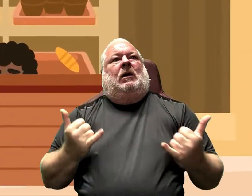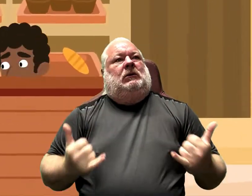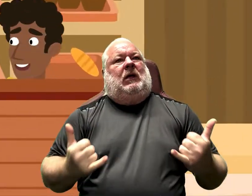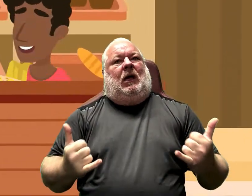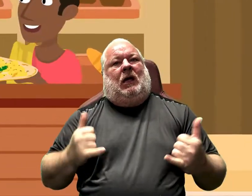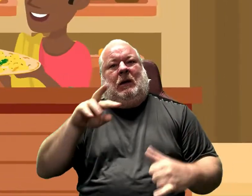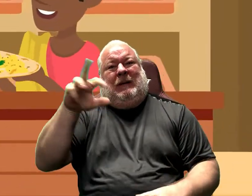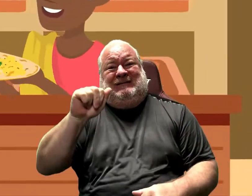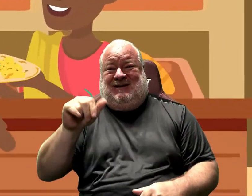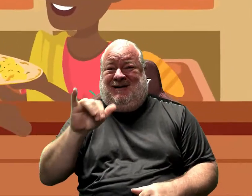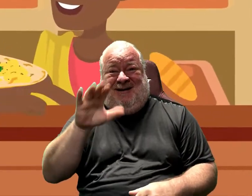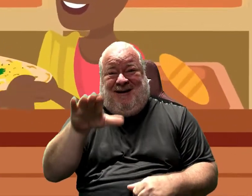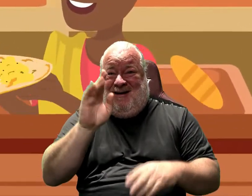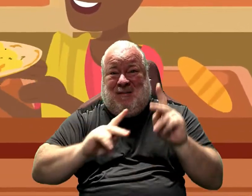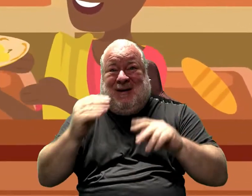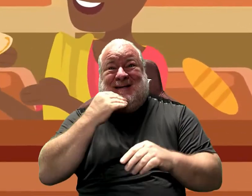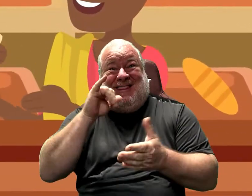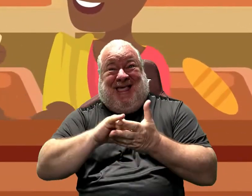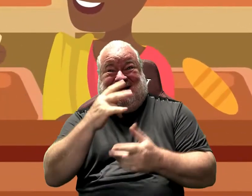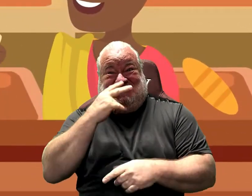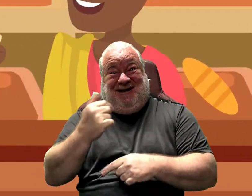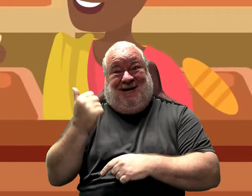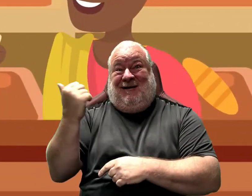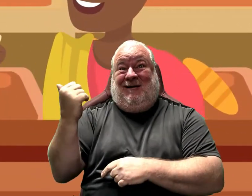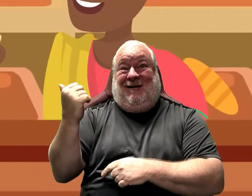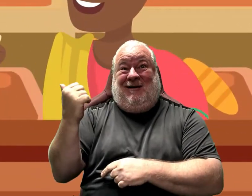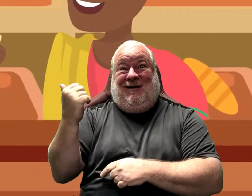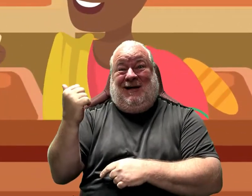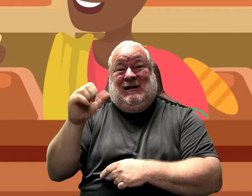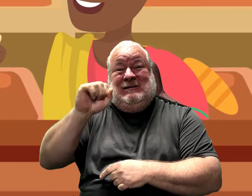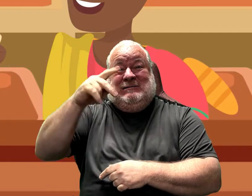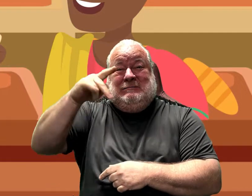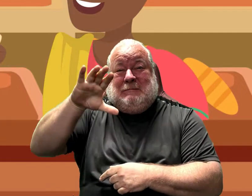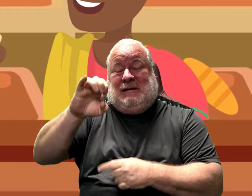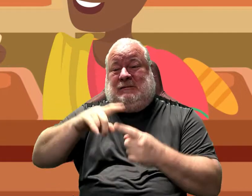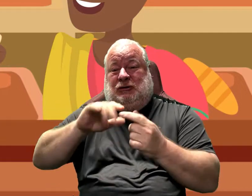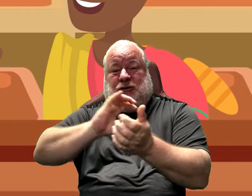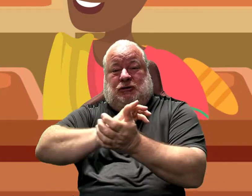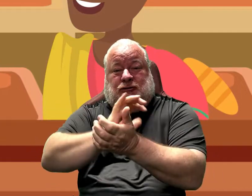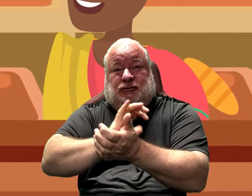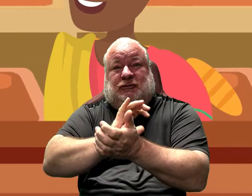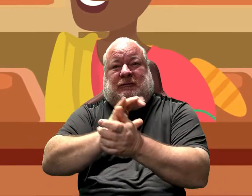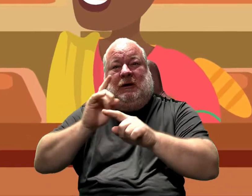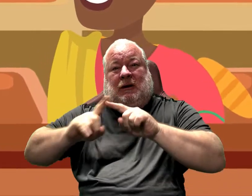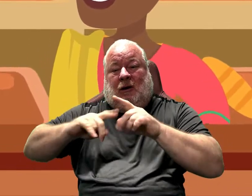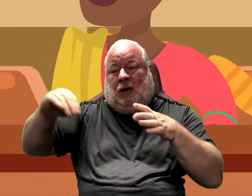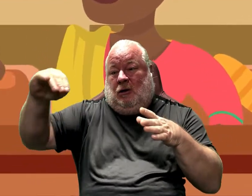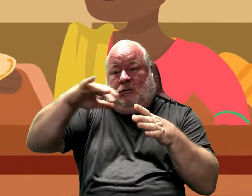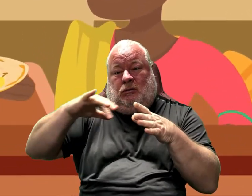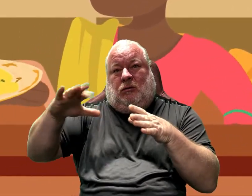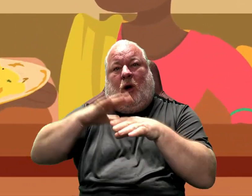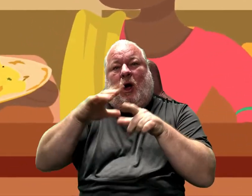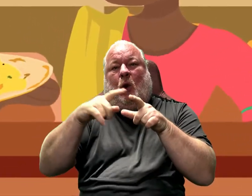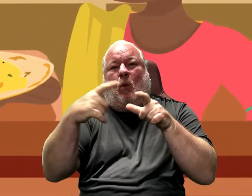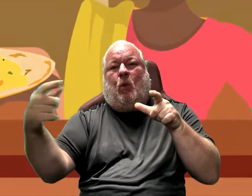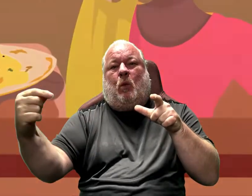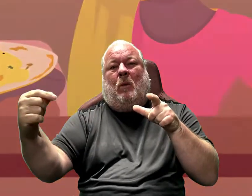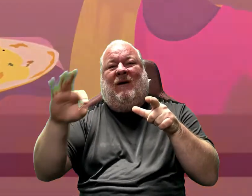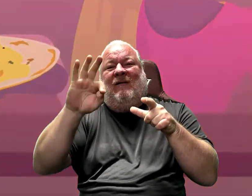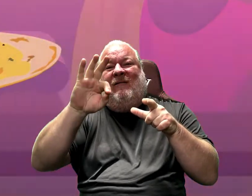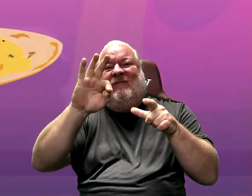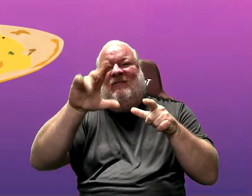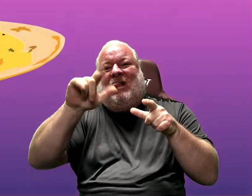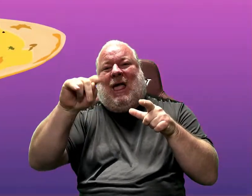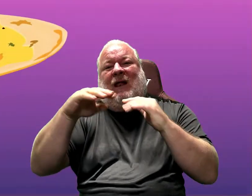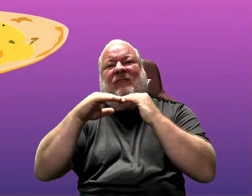people have been eating flatbreads with toppings like oil, spices, and cheese for as long as we've been keeping records. Okay,